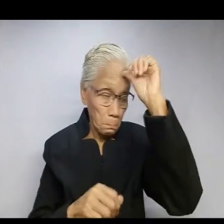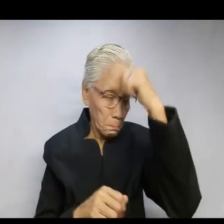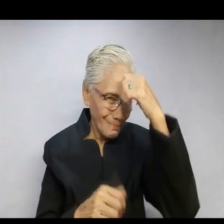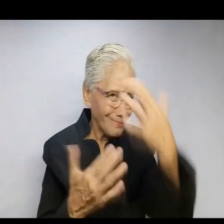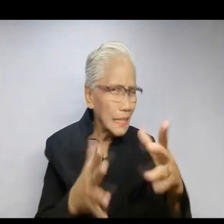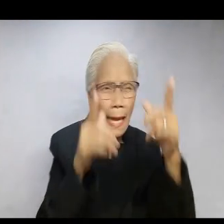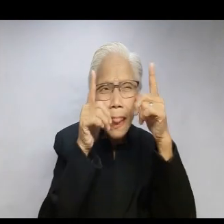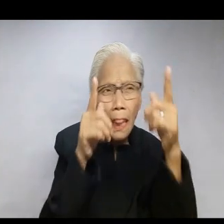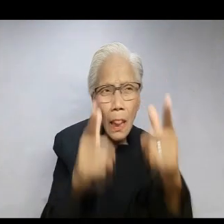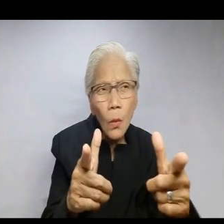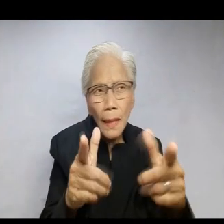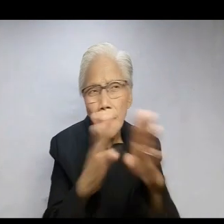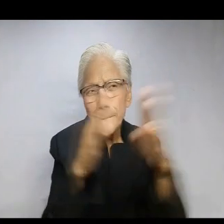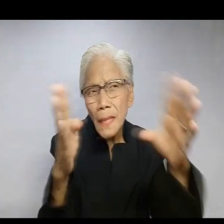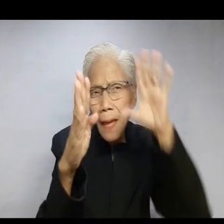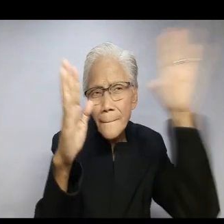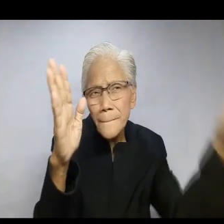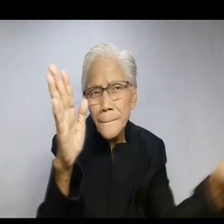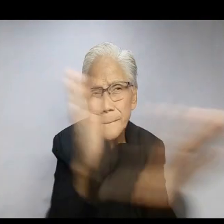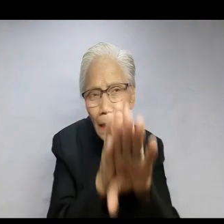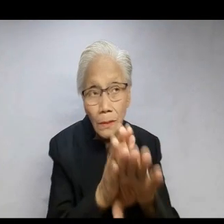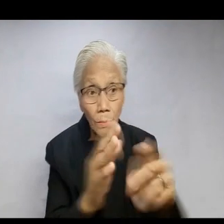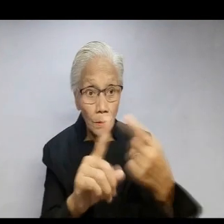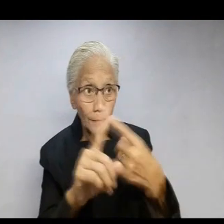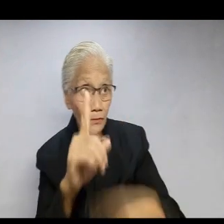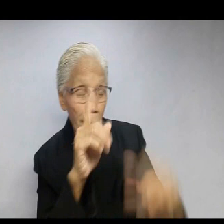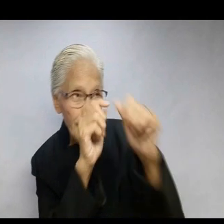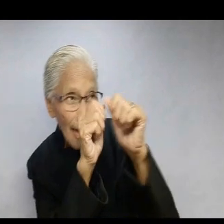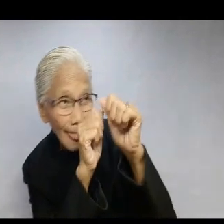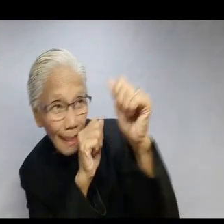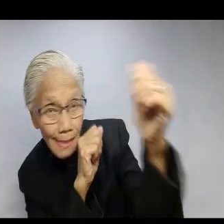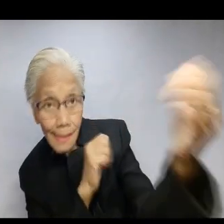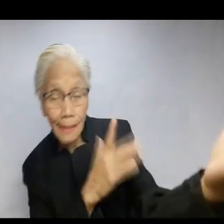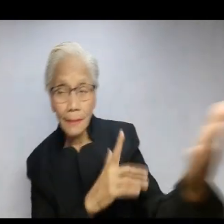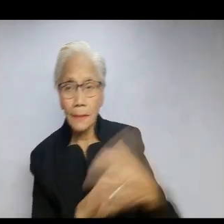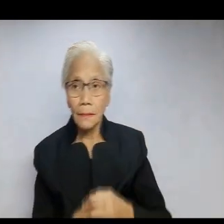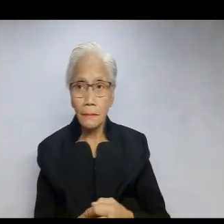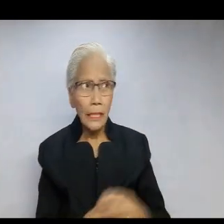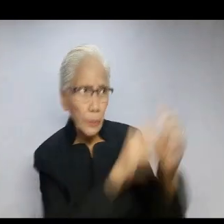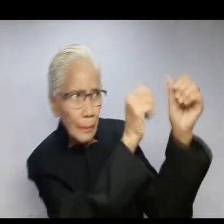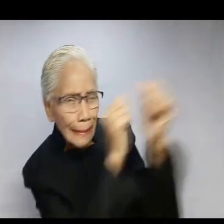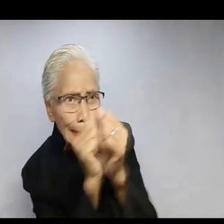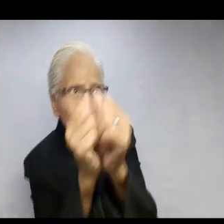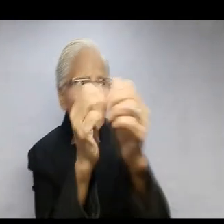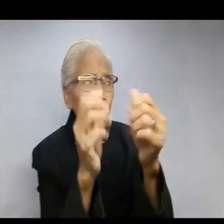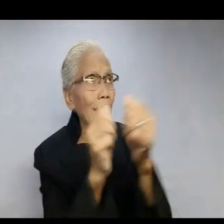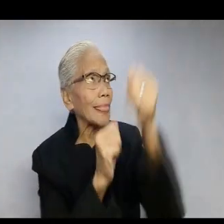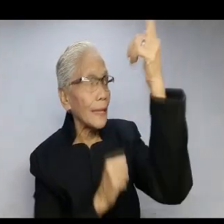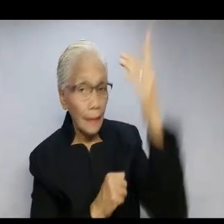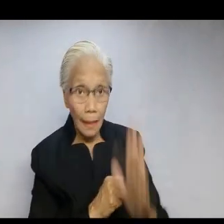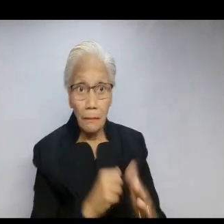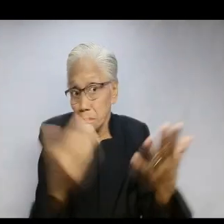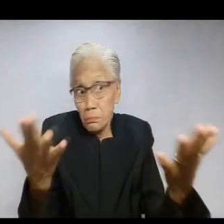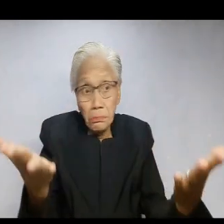second reminder is this: look at the big picture from a distance. Retreat